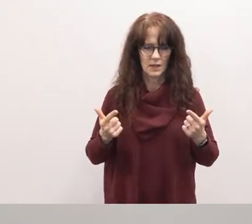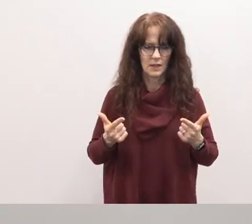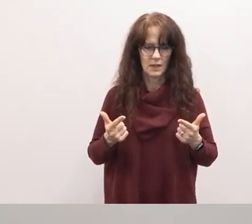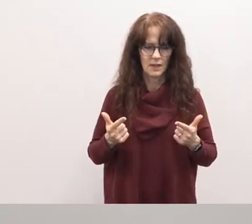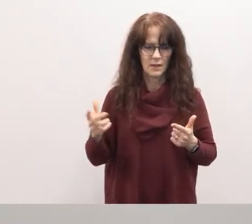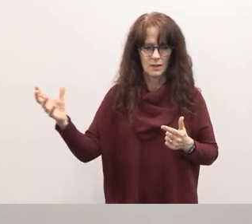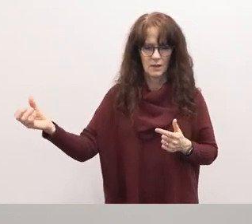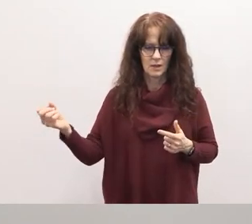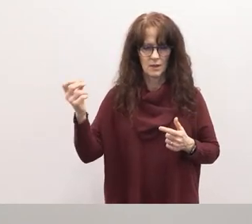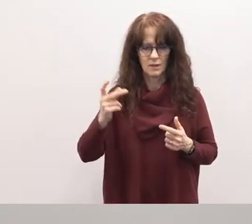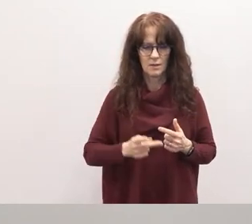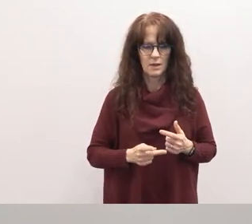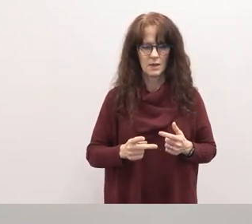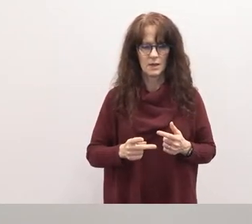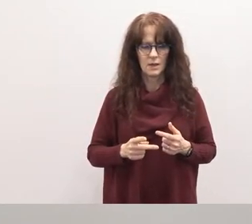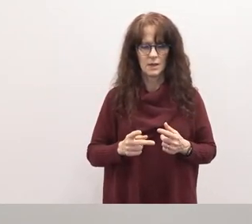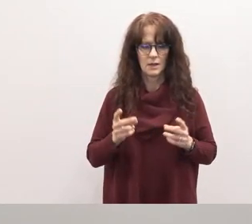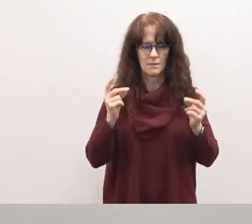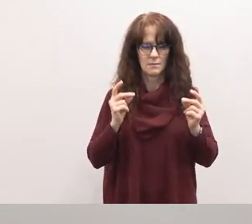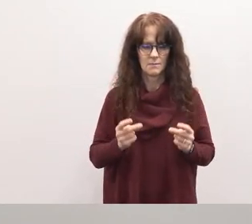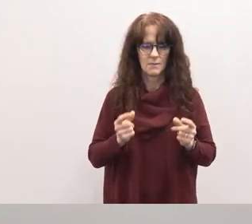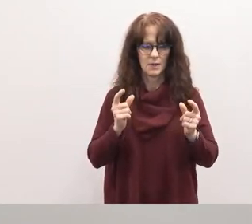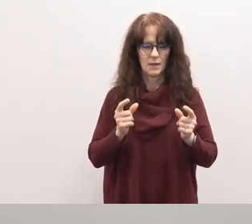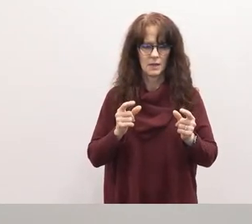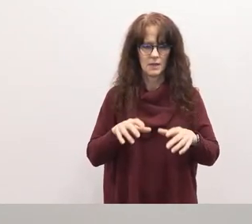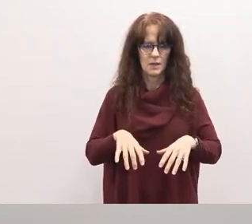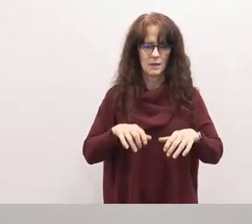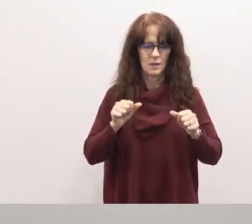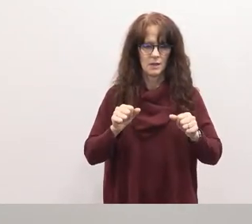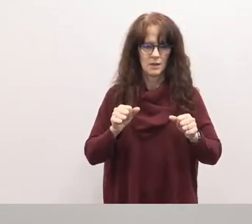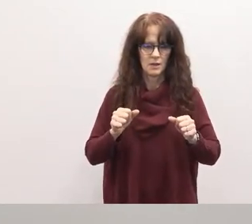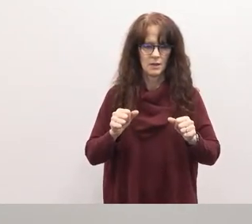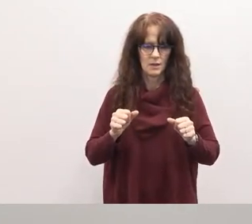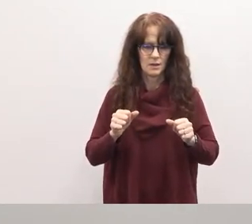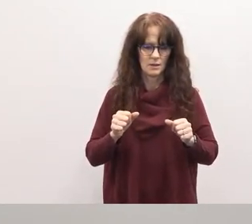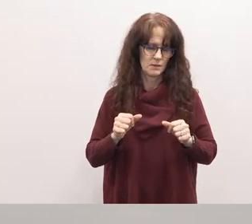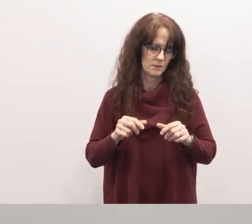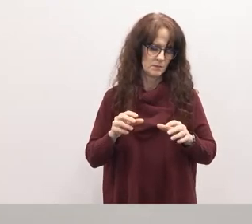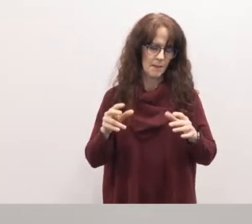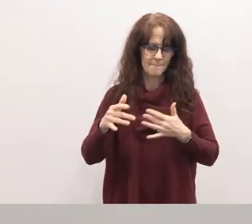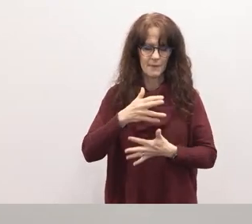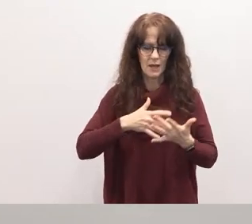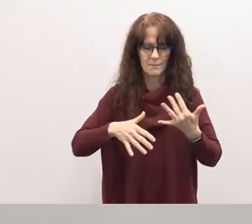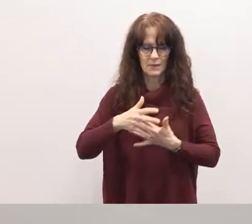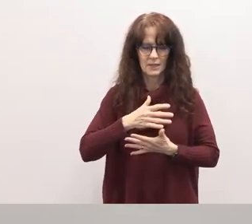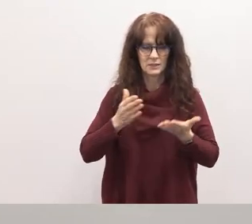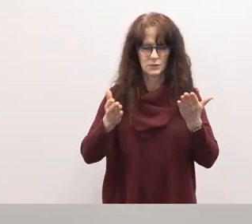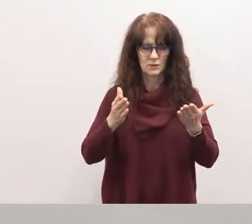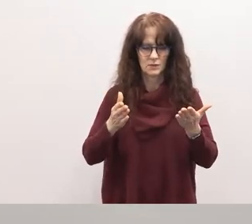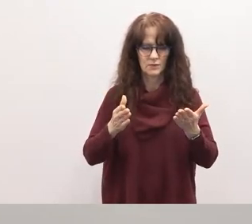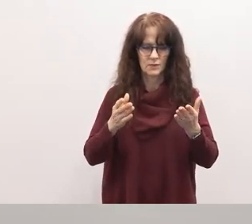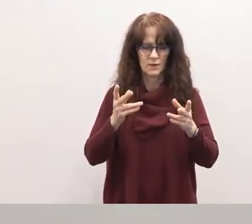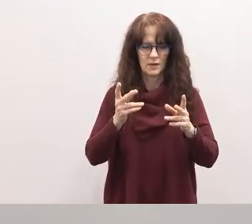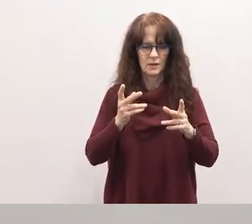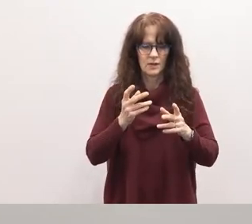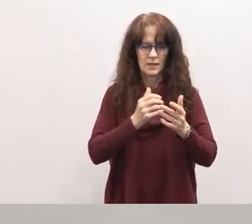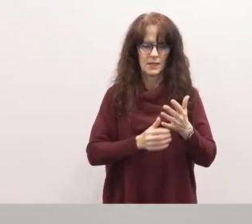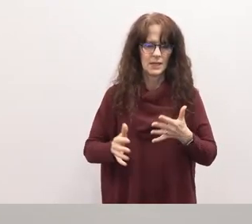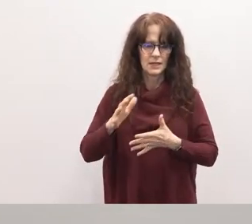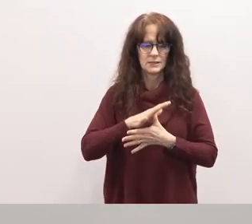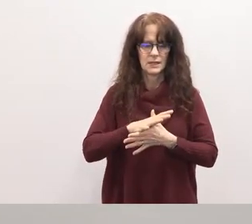her return, she immediately resumed her history of public service. She became the executive director of